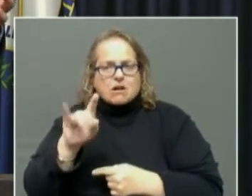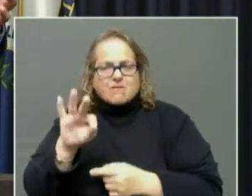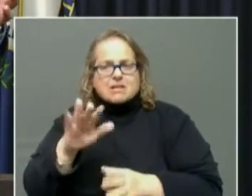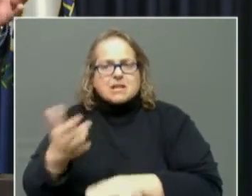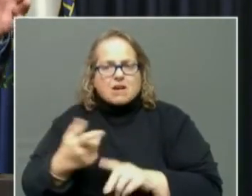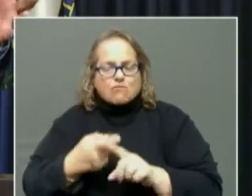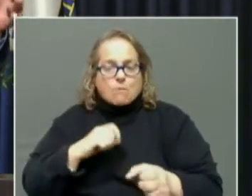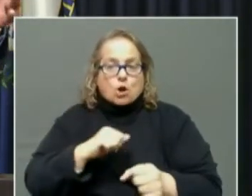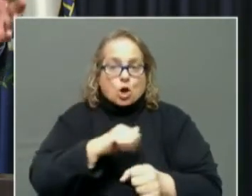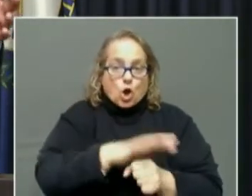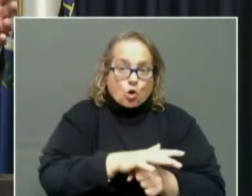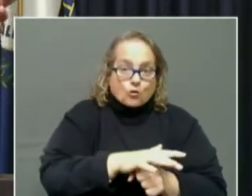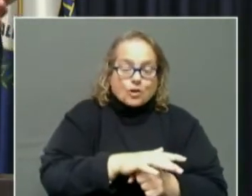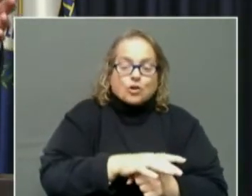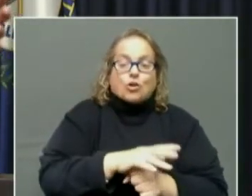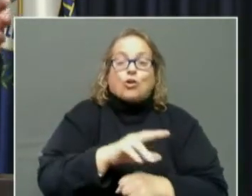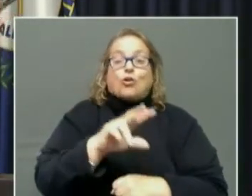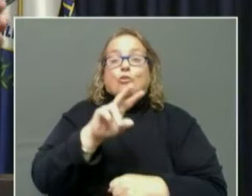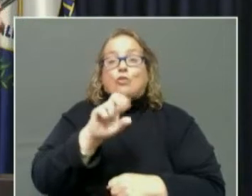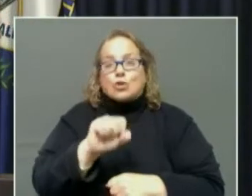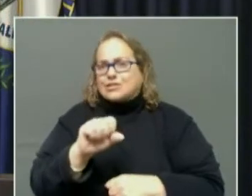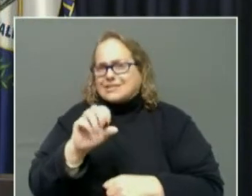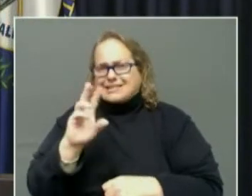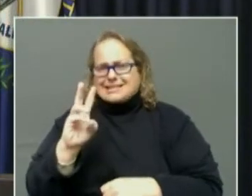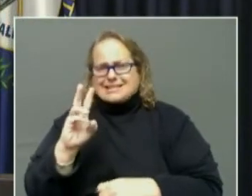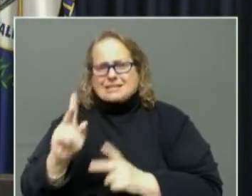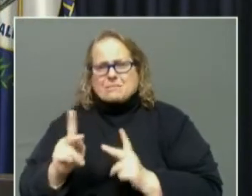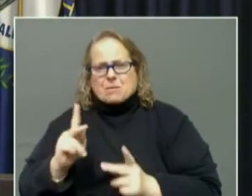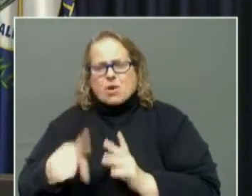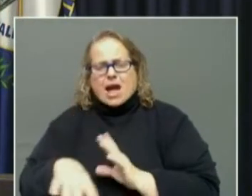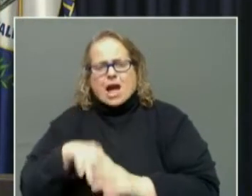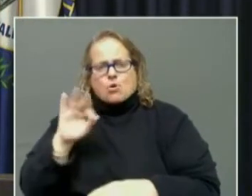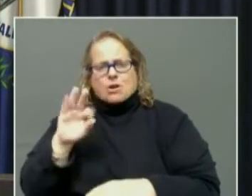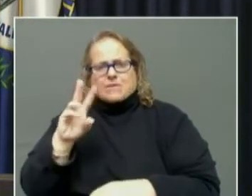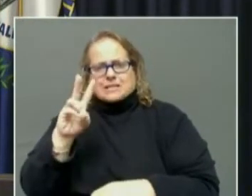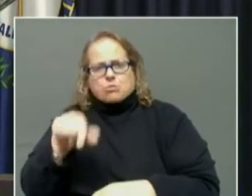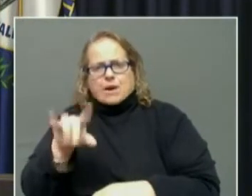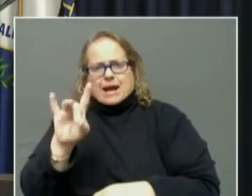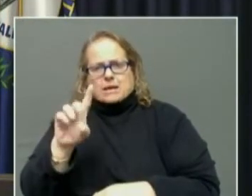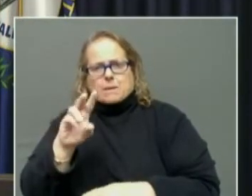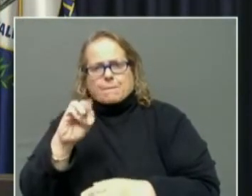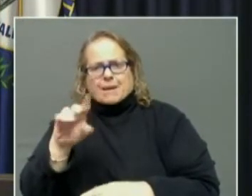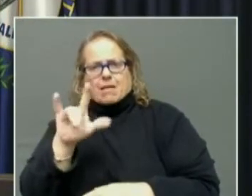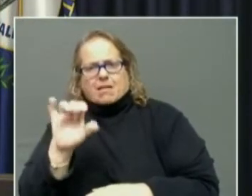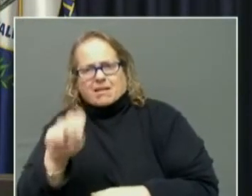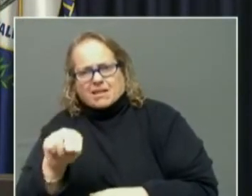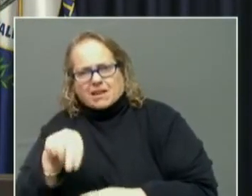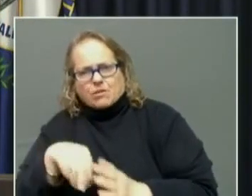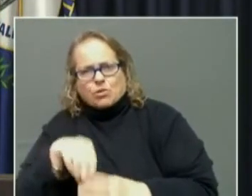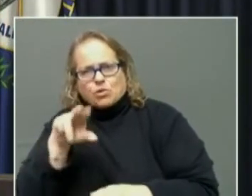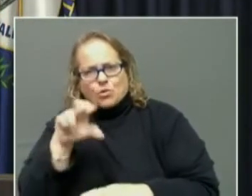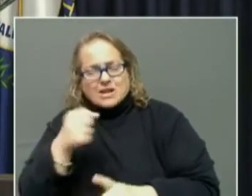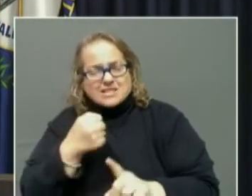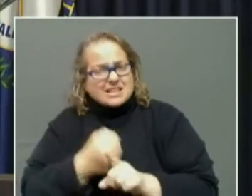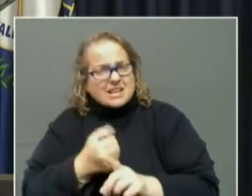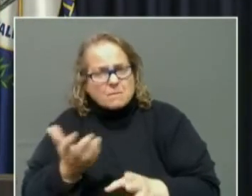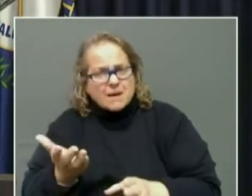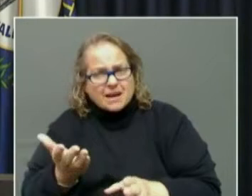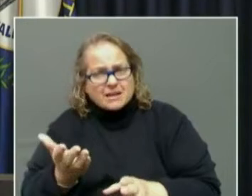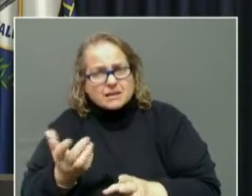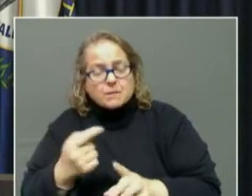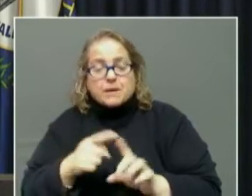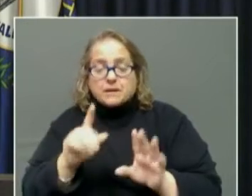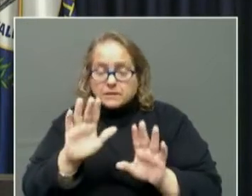versus just 6 people out of 6.8 million in the United States and the impact that this may have. But listen, we